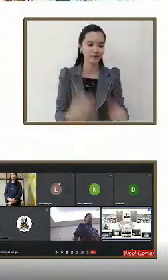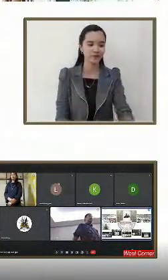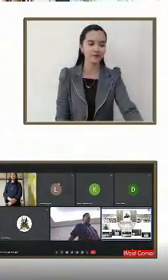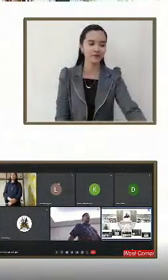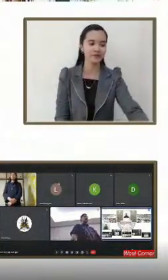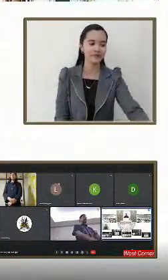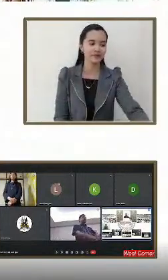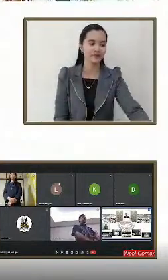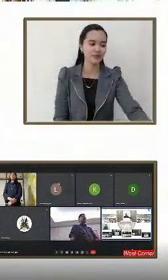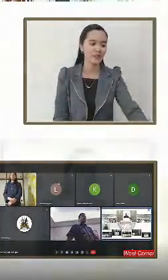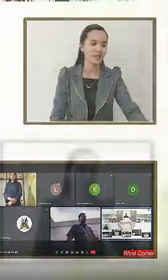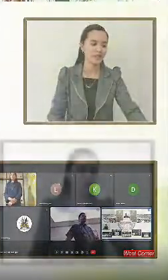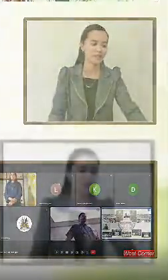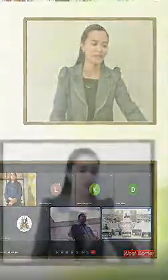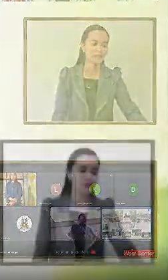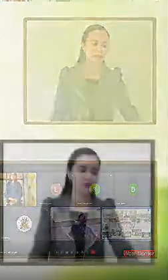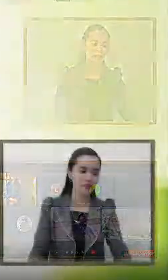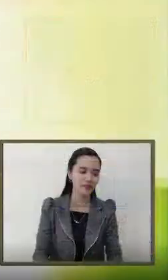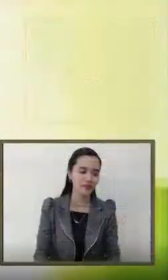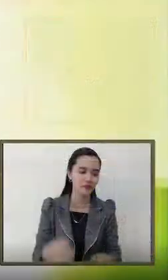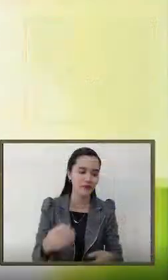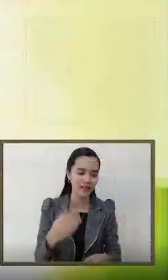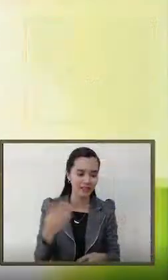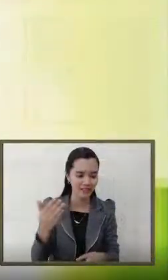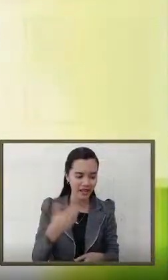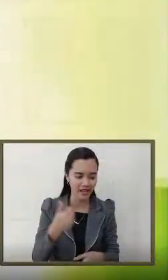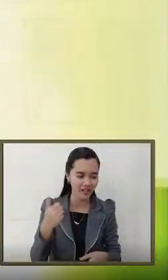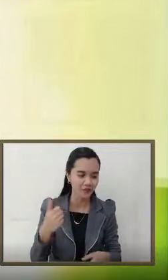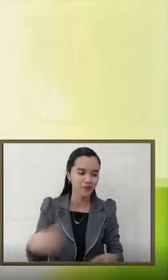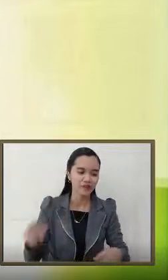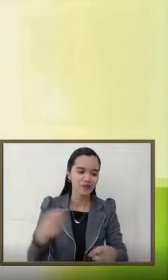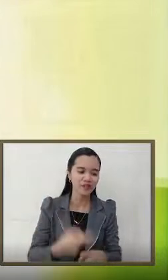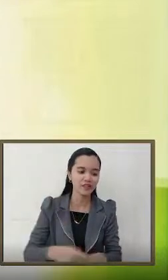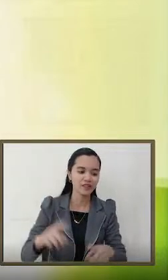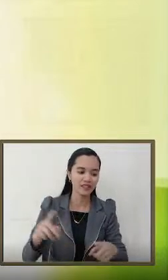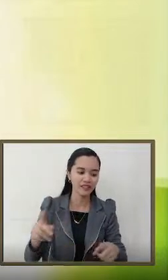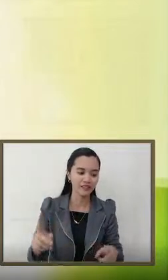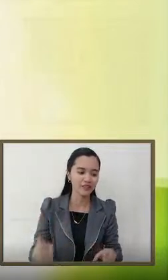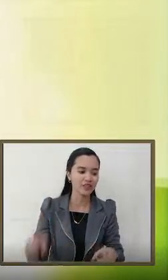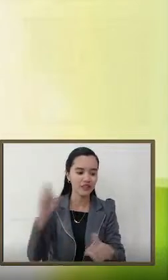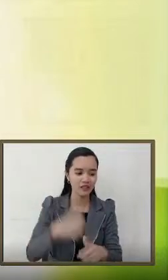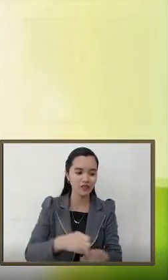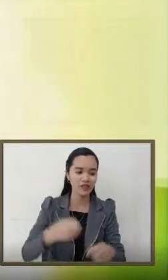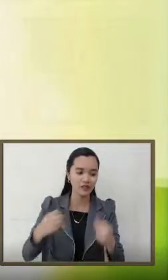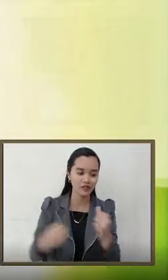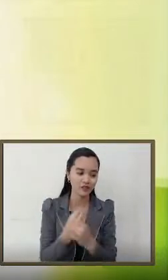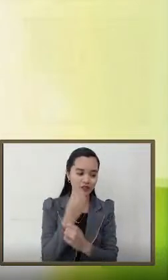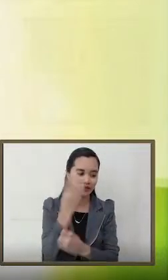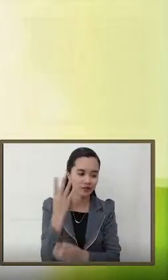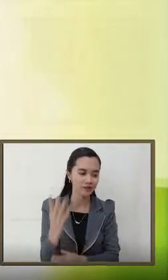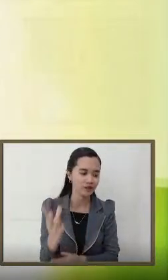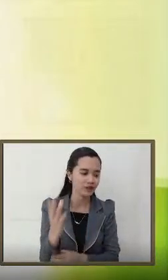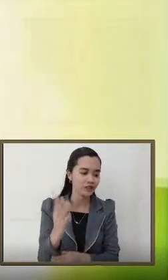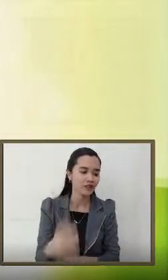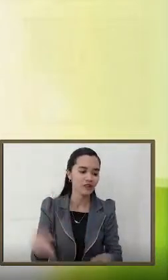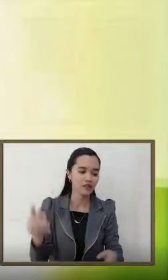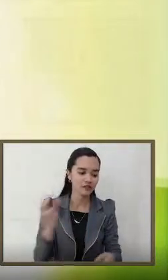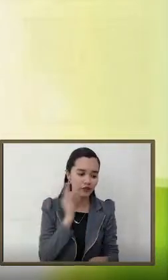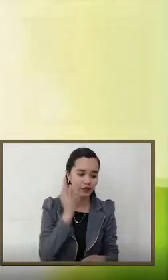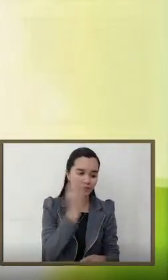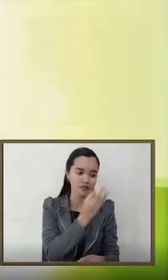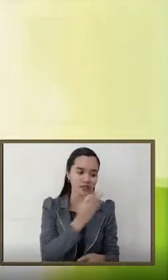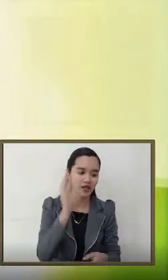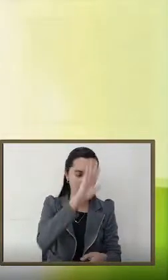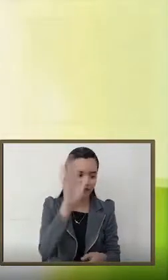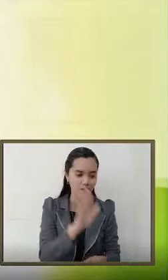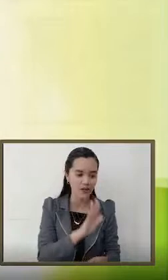third sing. A sweet perfume upon the breeze is born from evernal trees, and